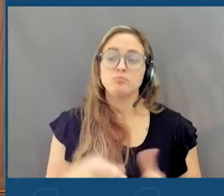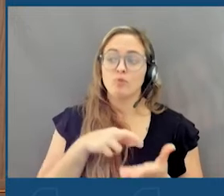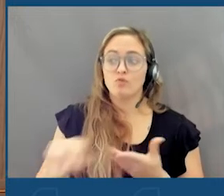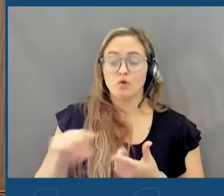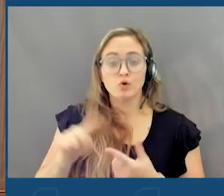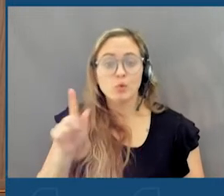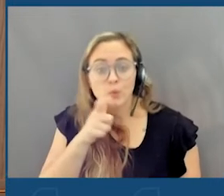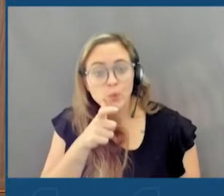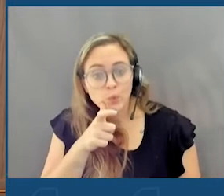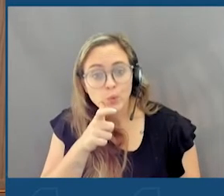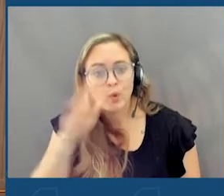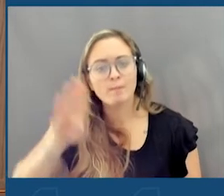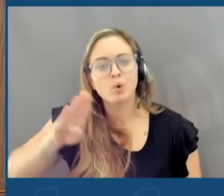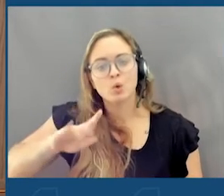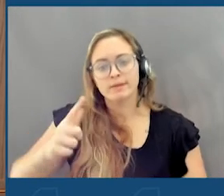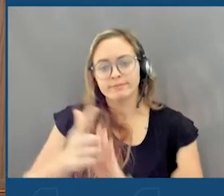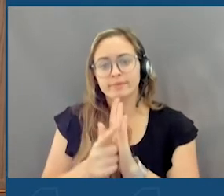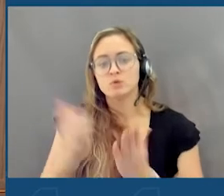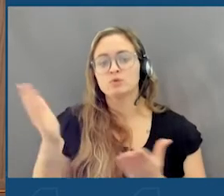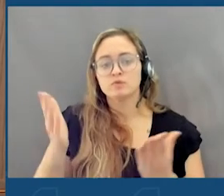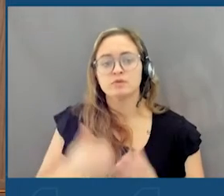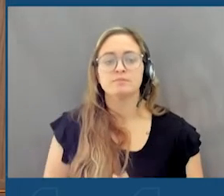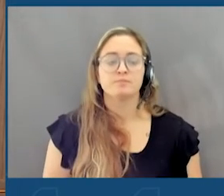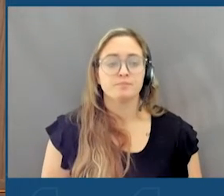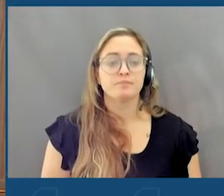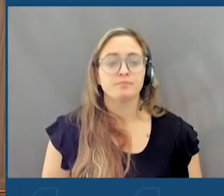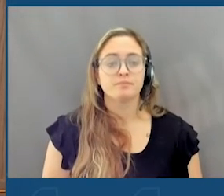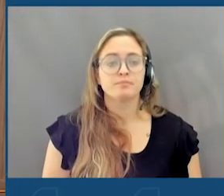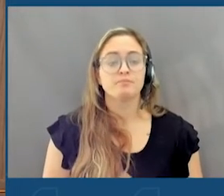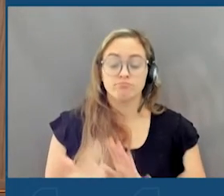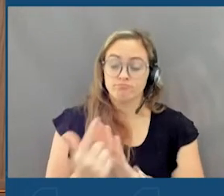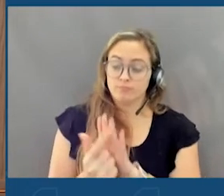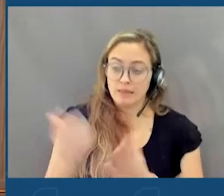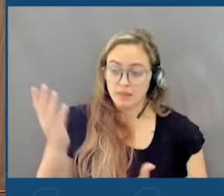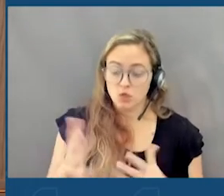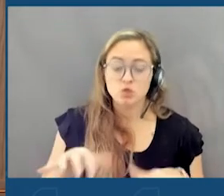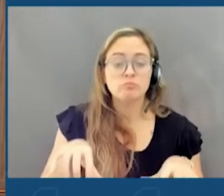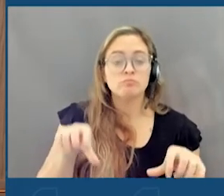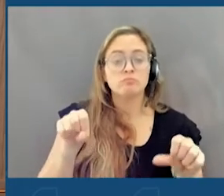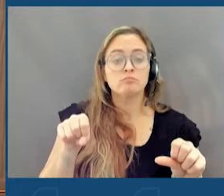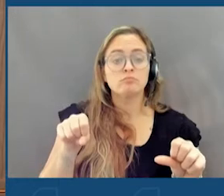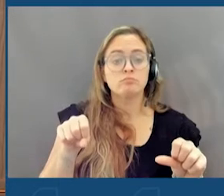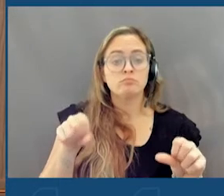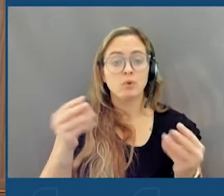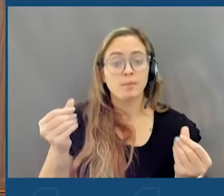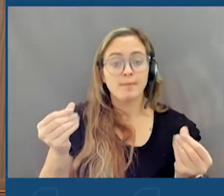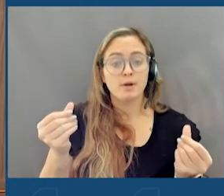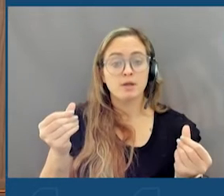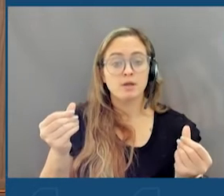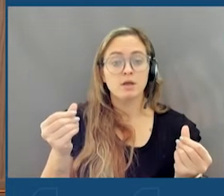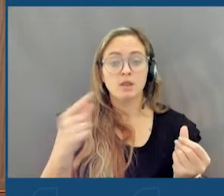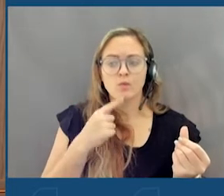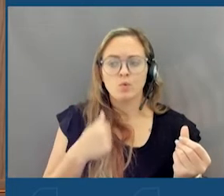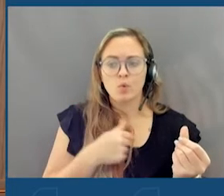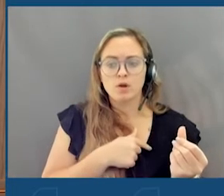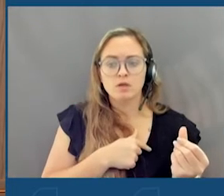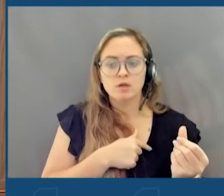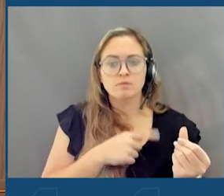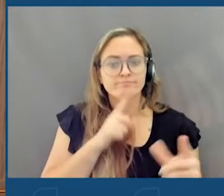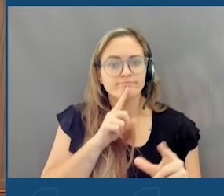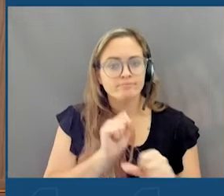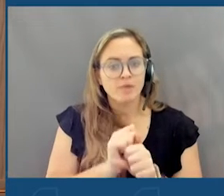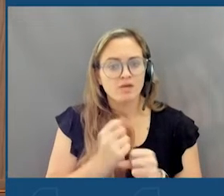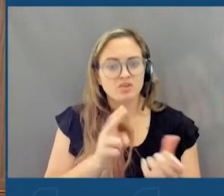Brooklyn Legal Service. When Legal Service took up our property, they told us we had actually